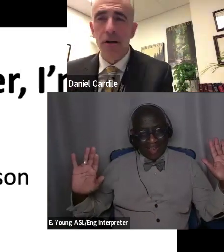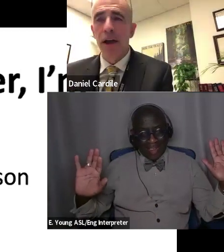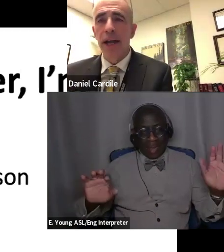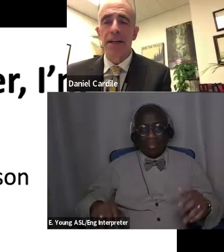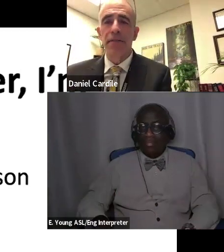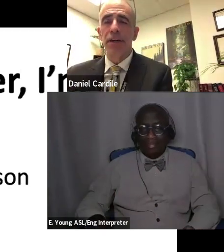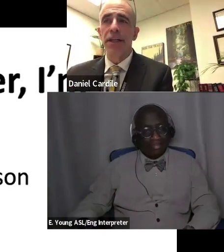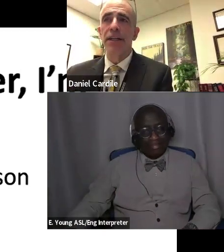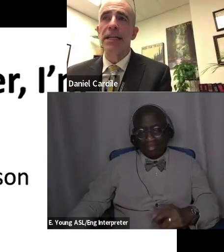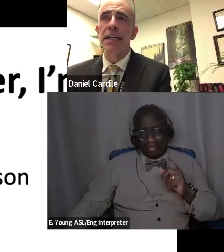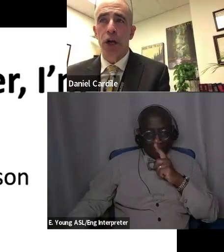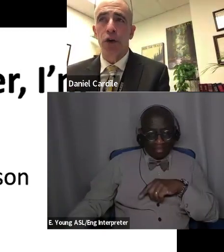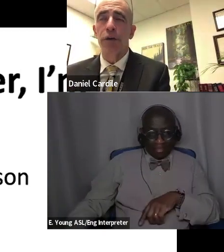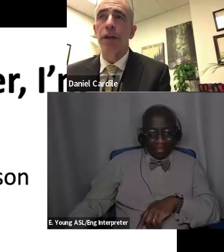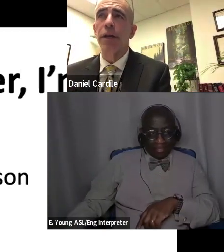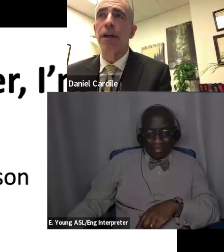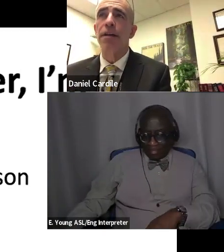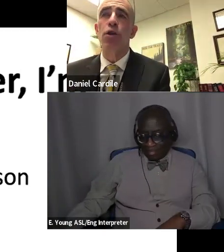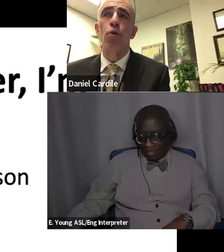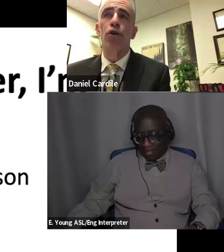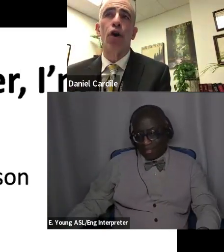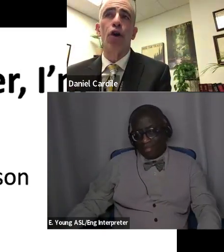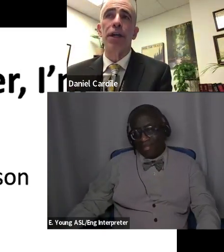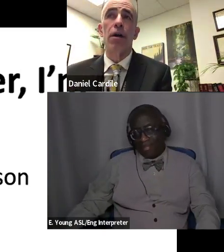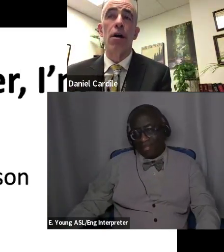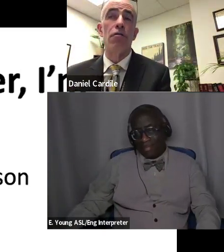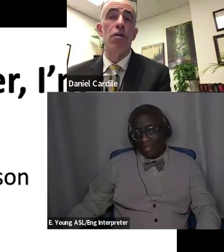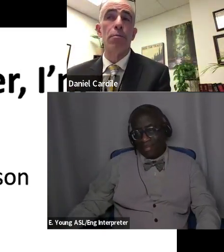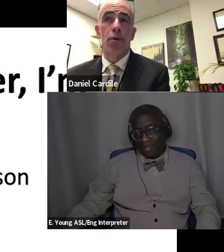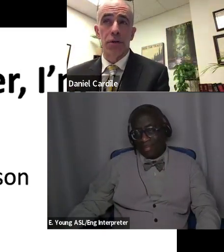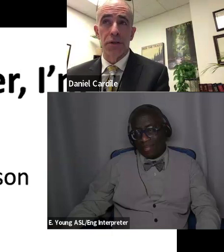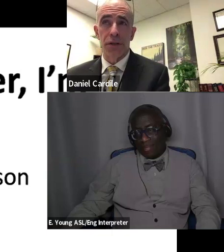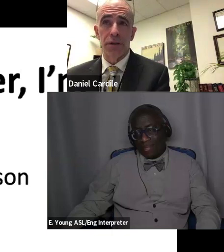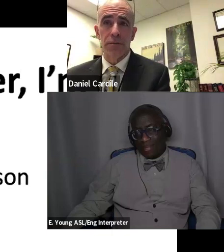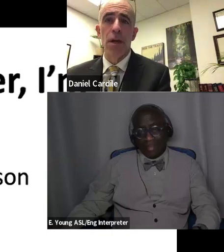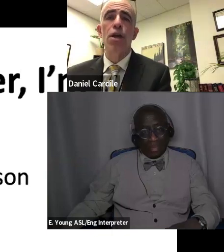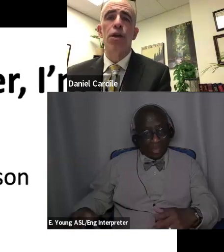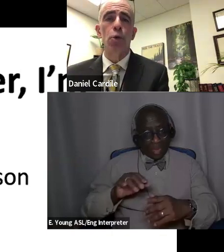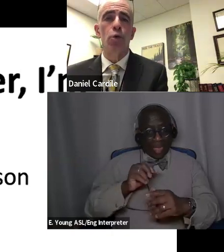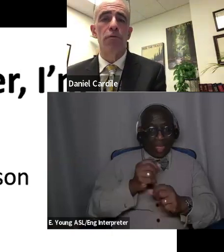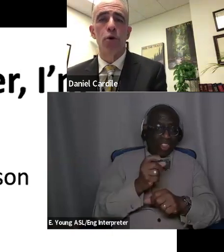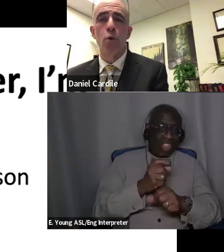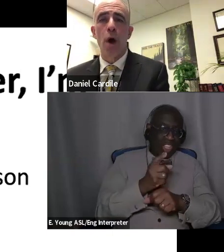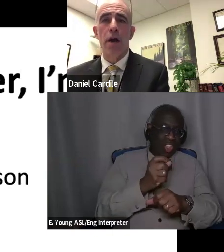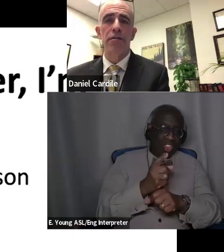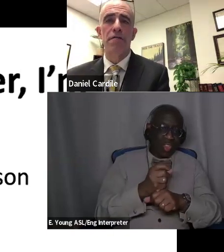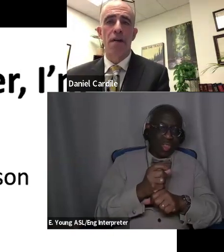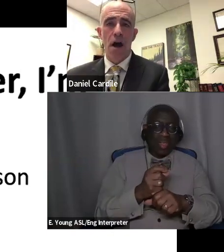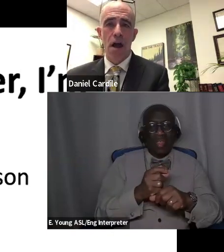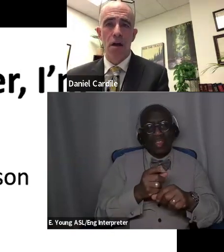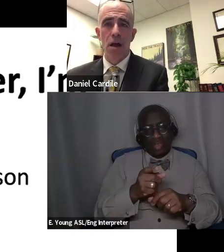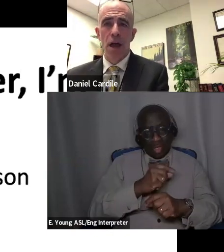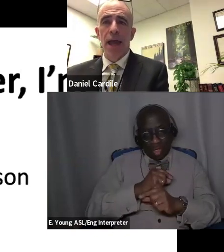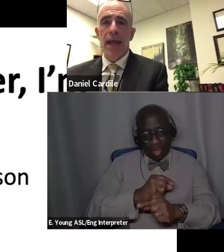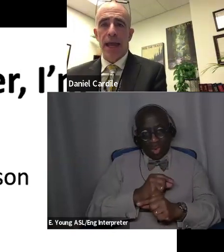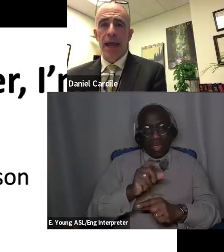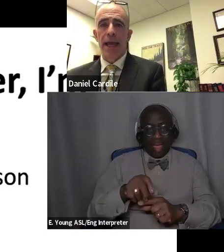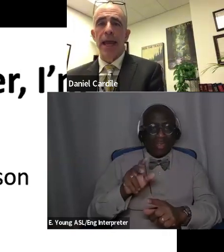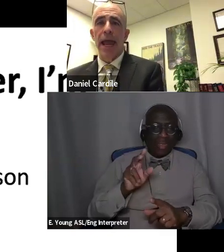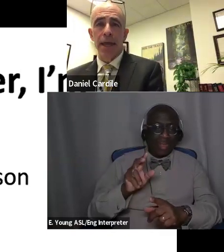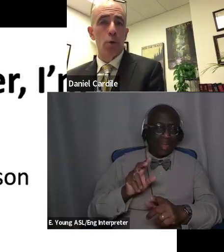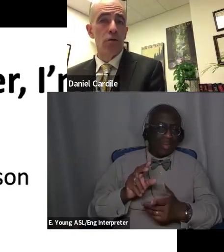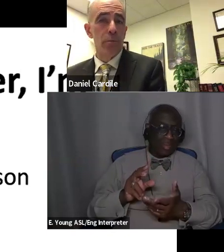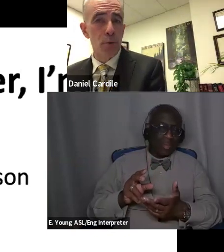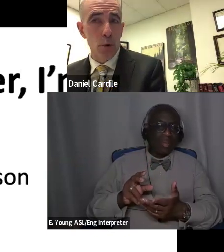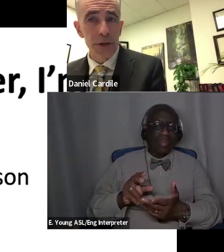False. All right, every year, if you are guardian of the person, you will be required to file